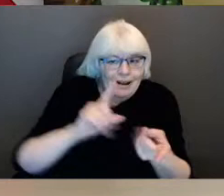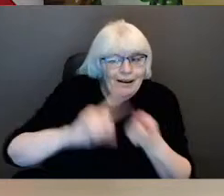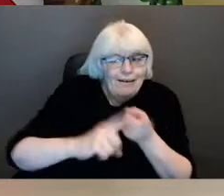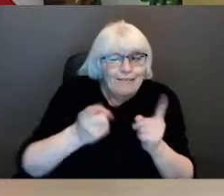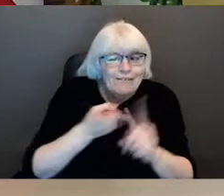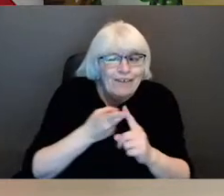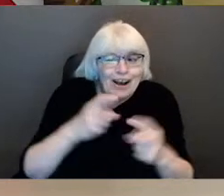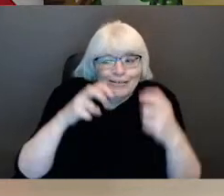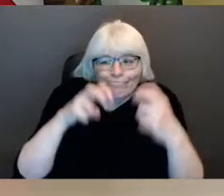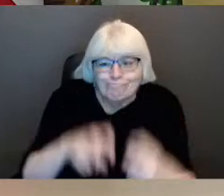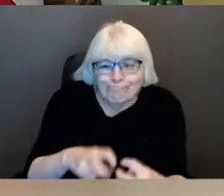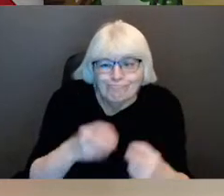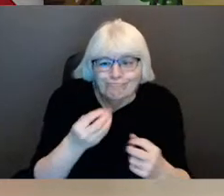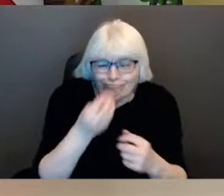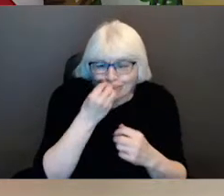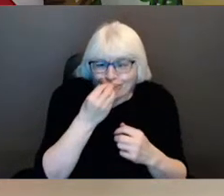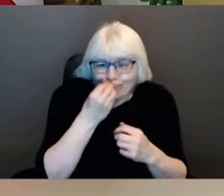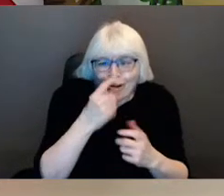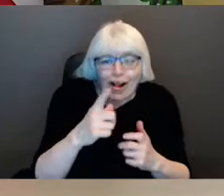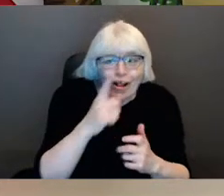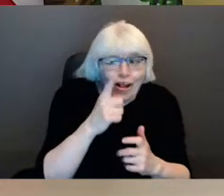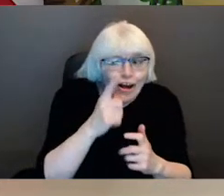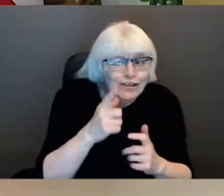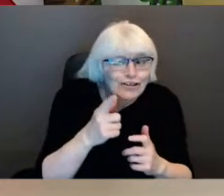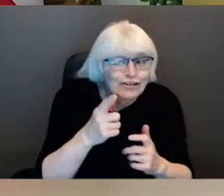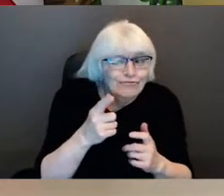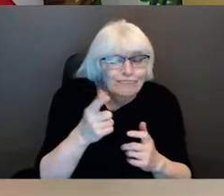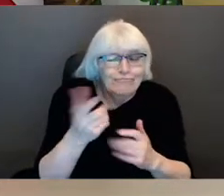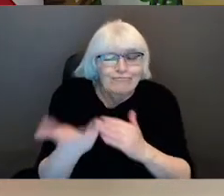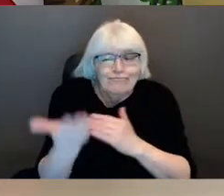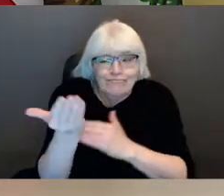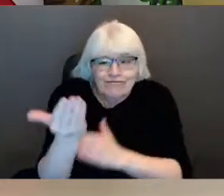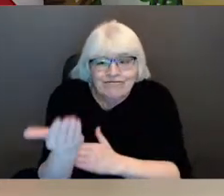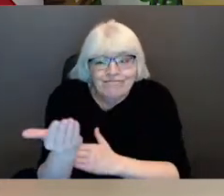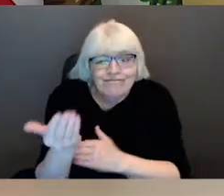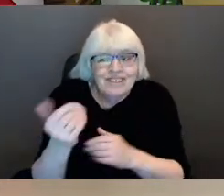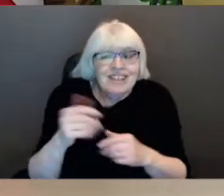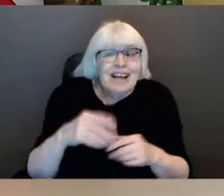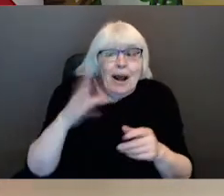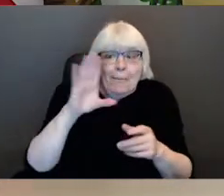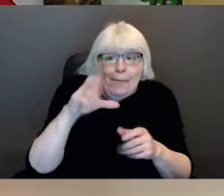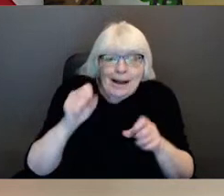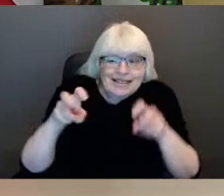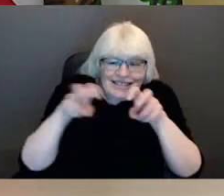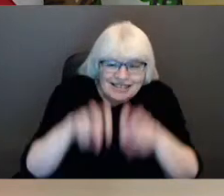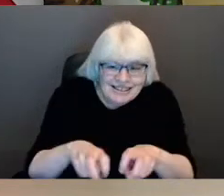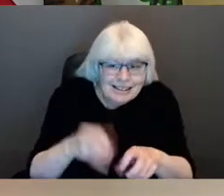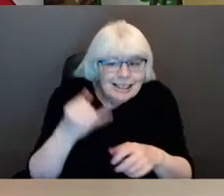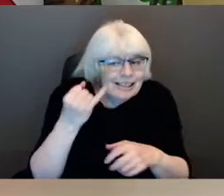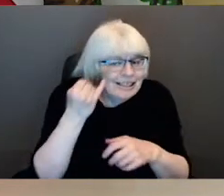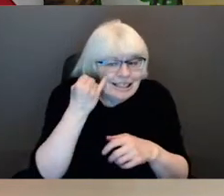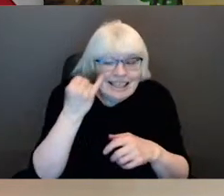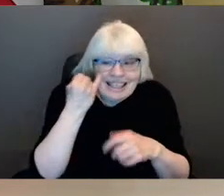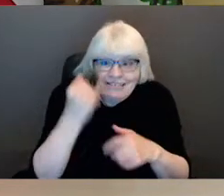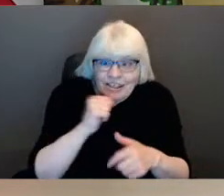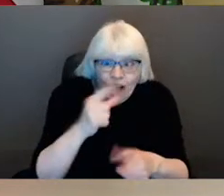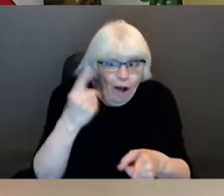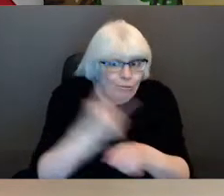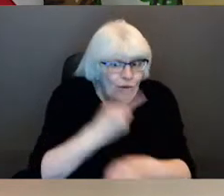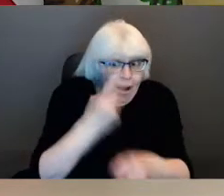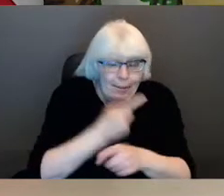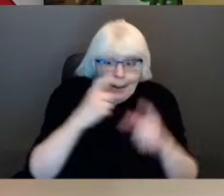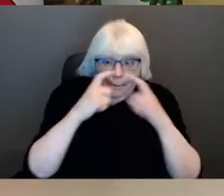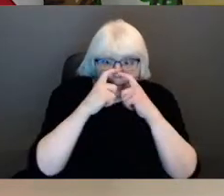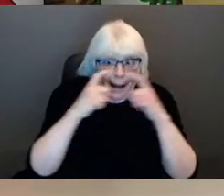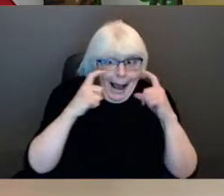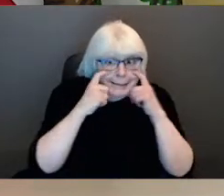unmasked, seatmates on the bus if masks are not worn properly. Children and staff who are named as